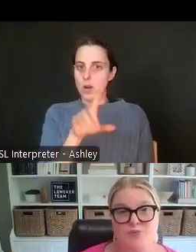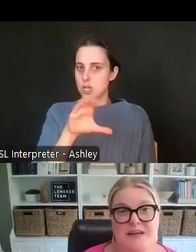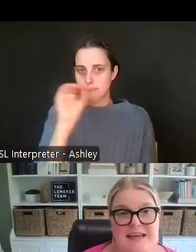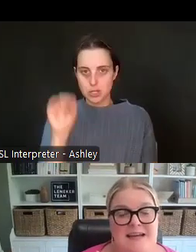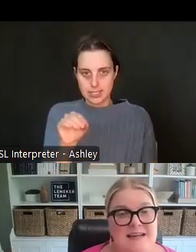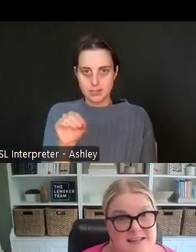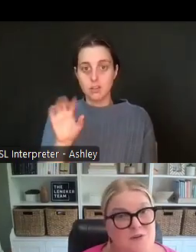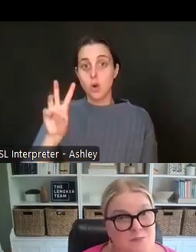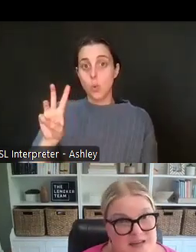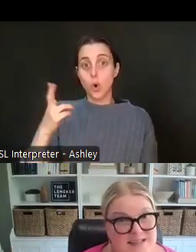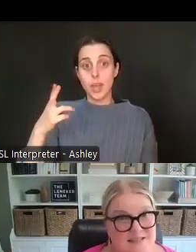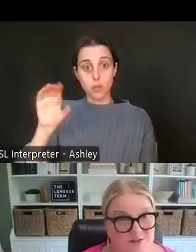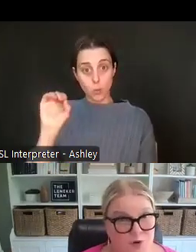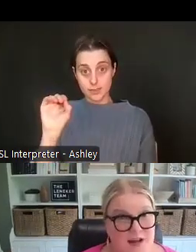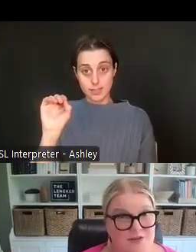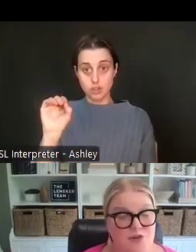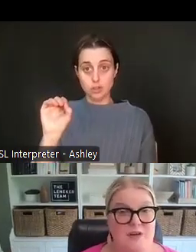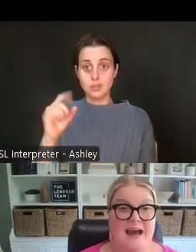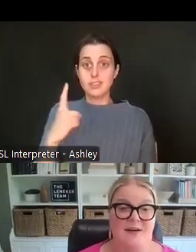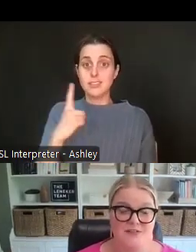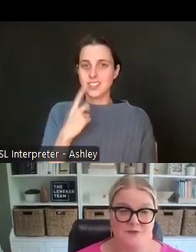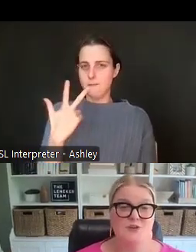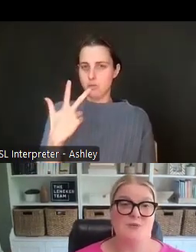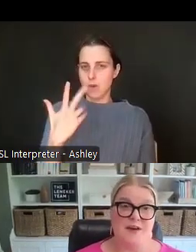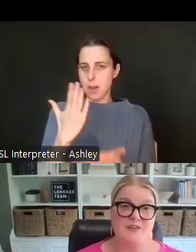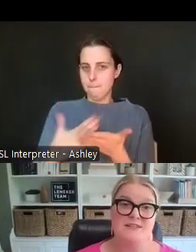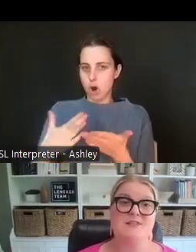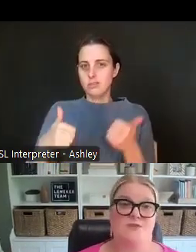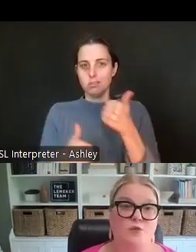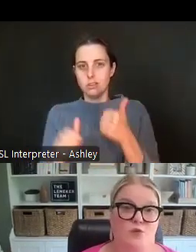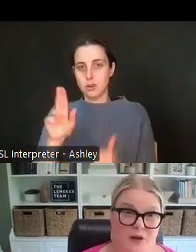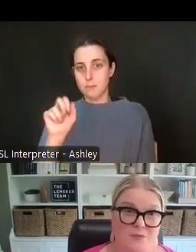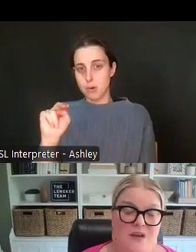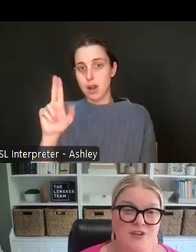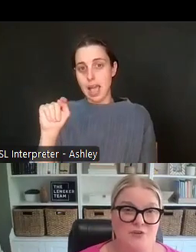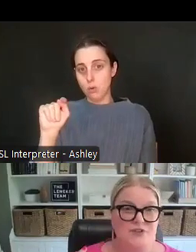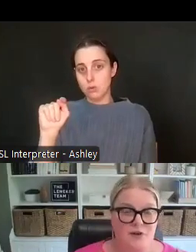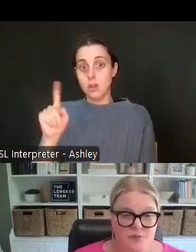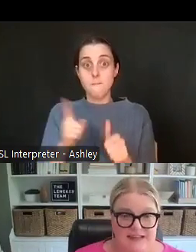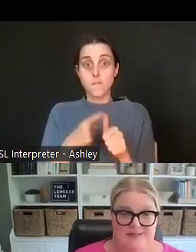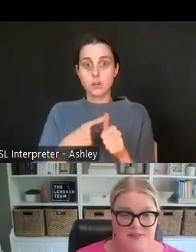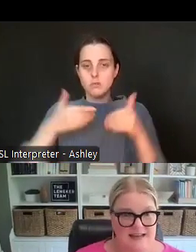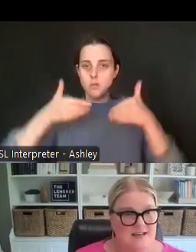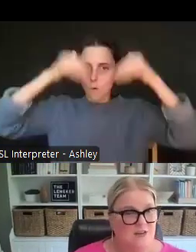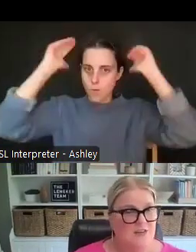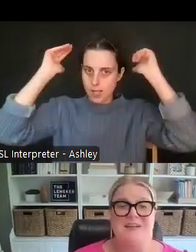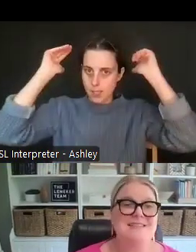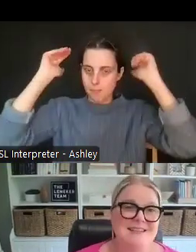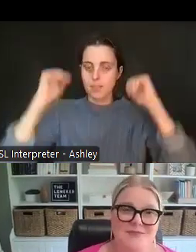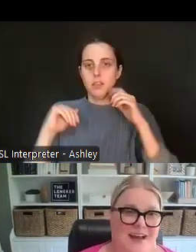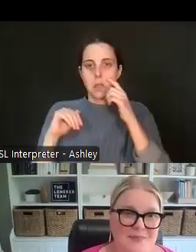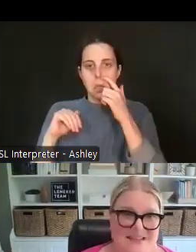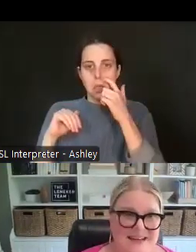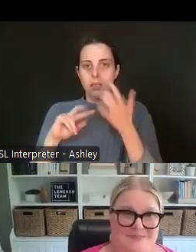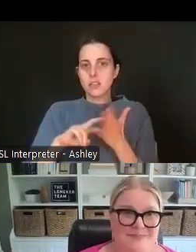there are three different pieces of burnout. So we have to first be having a sense of overwhelm. So there's a belief that there isn't